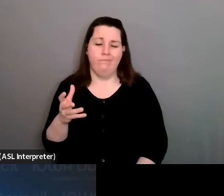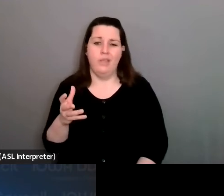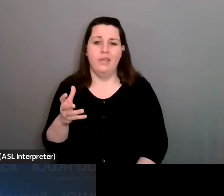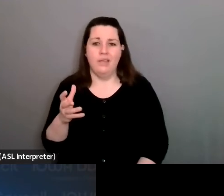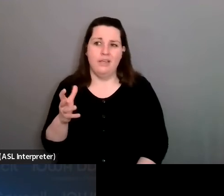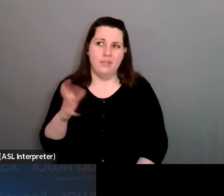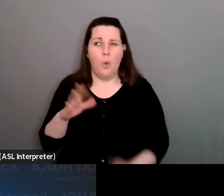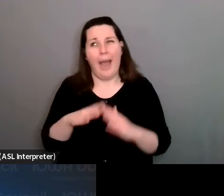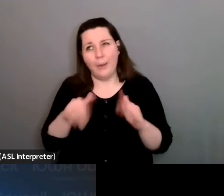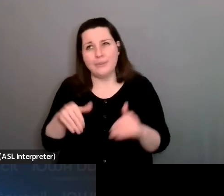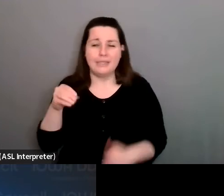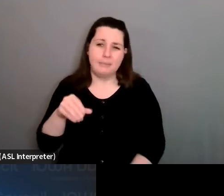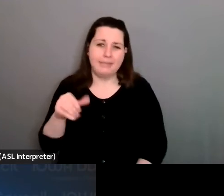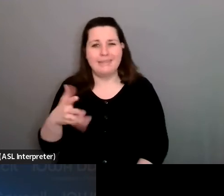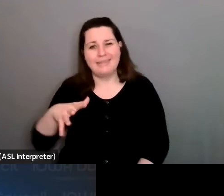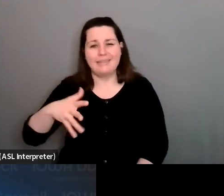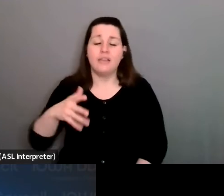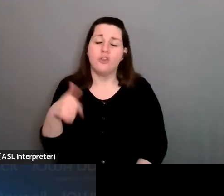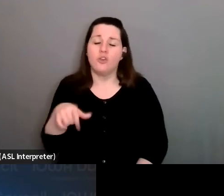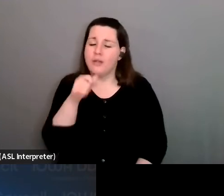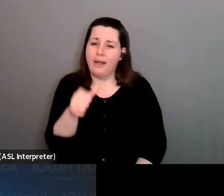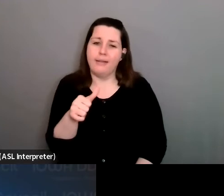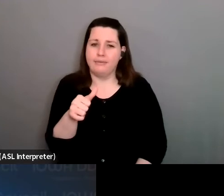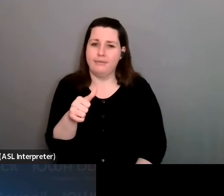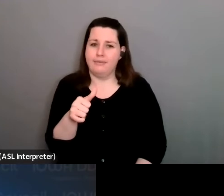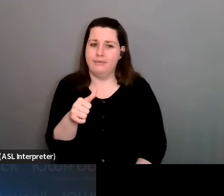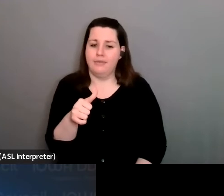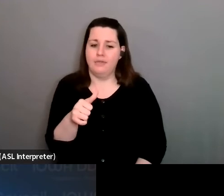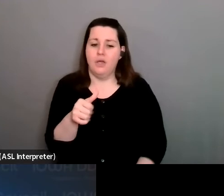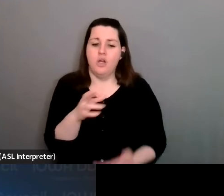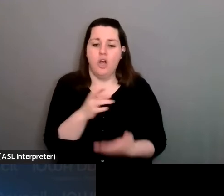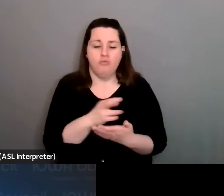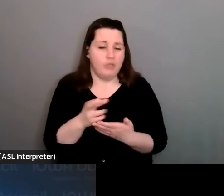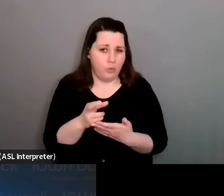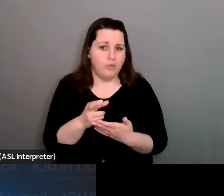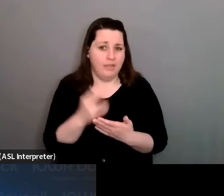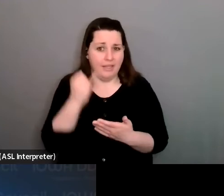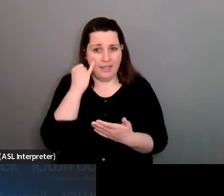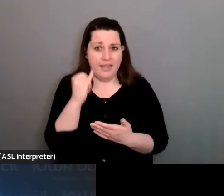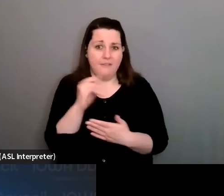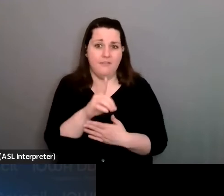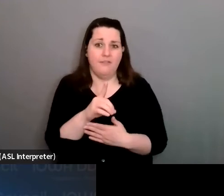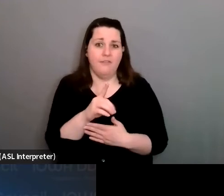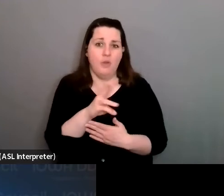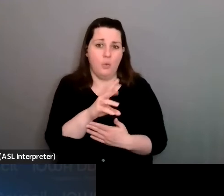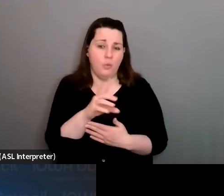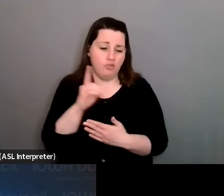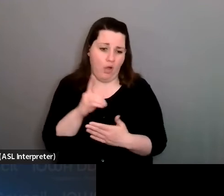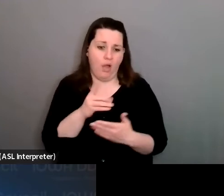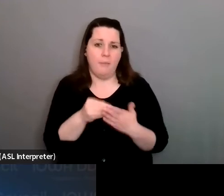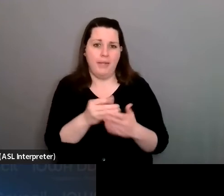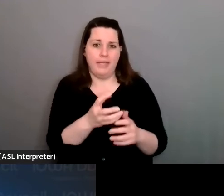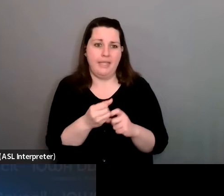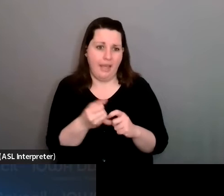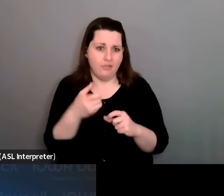housing expenses. They're not treated as a resource as long as they're withdrawn in the month that they are used. So we do encourage people to make